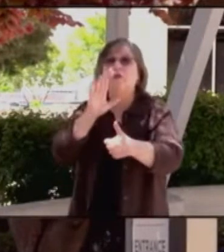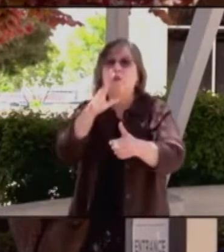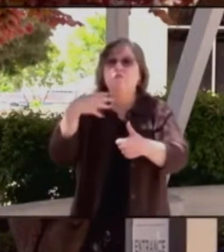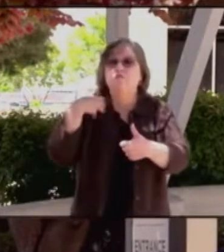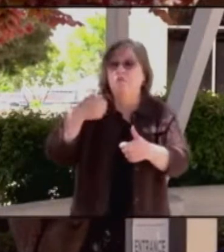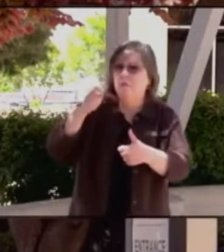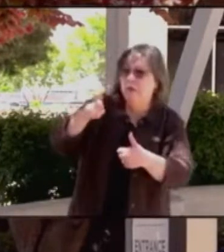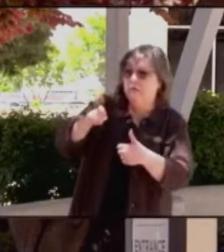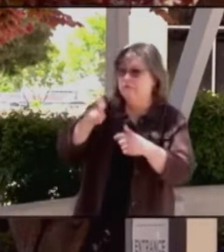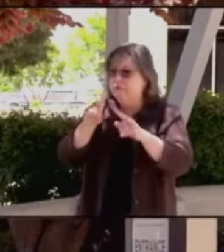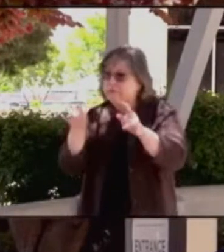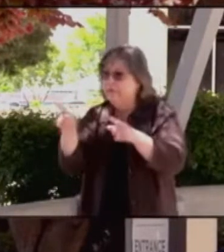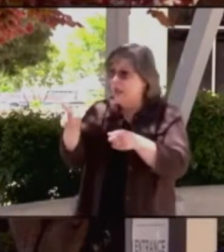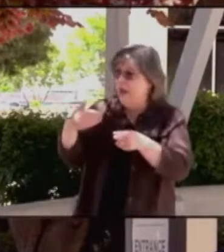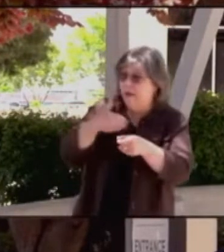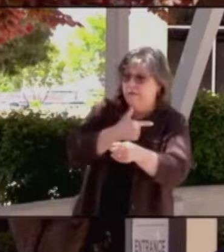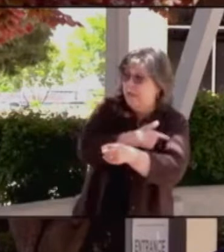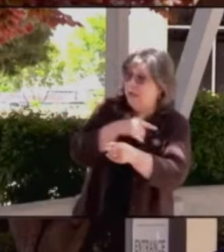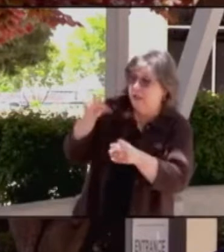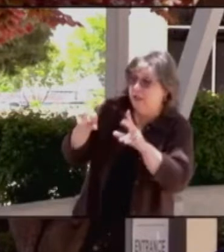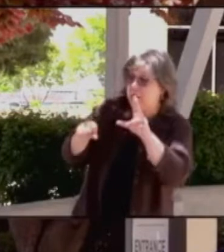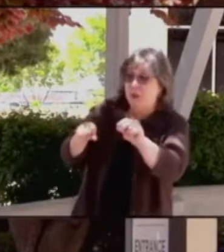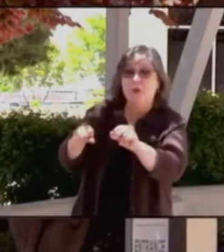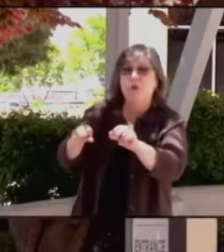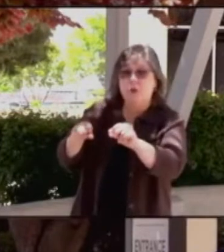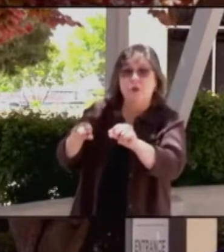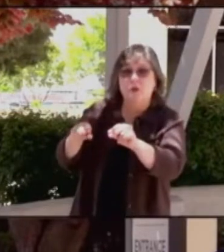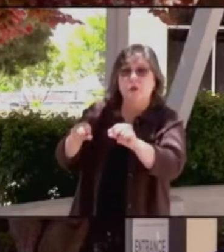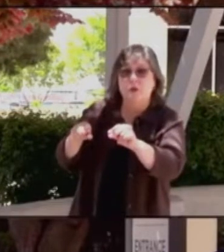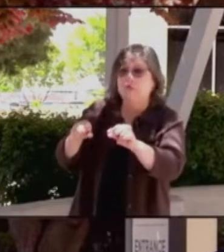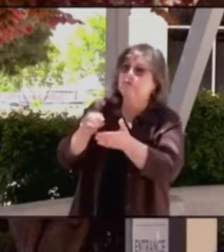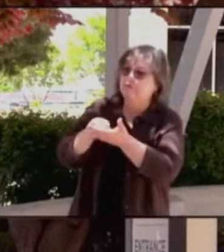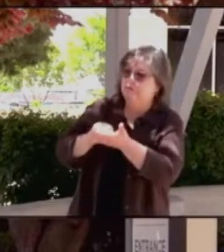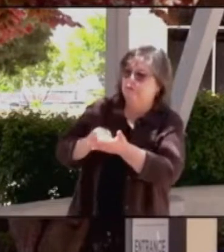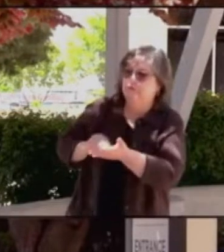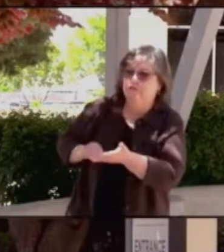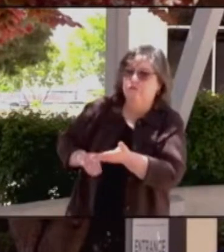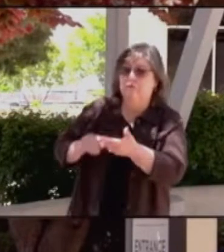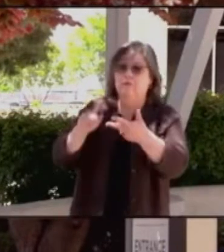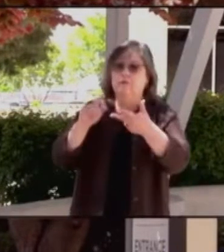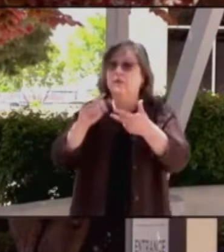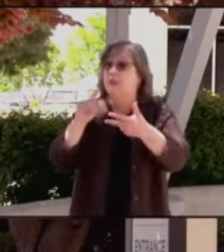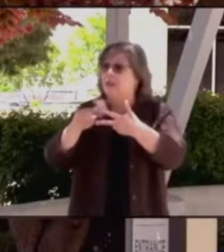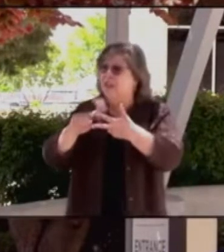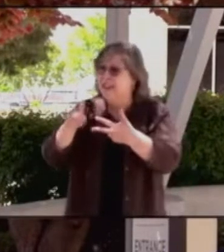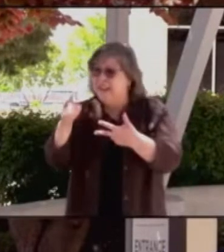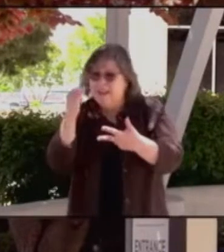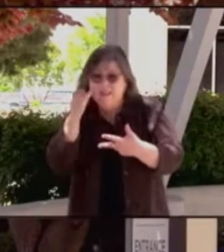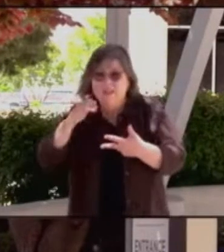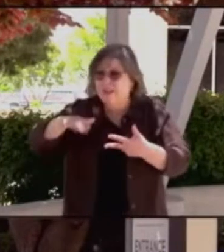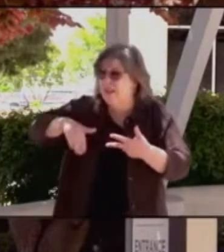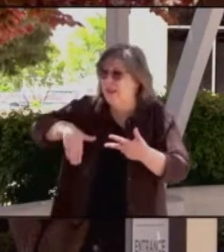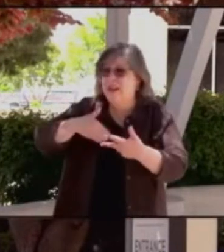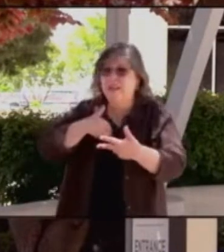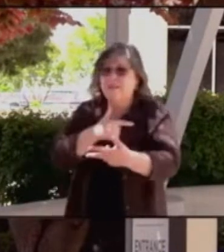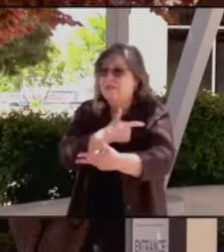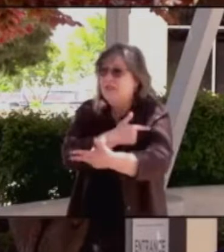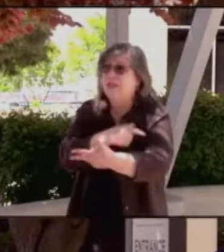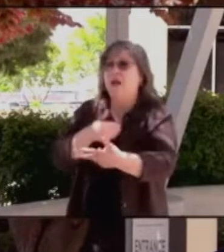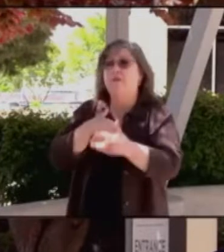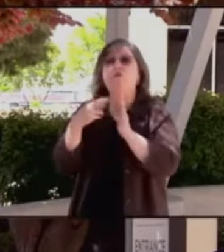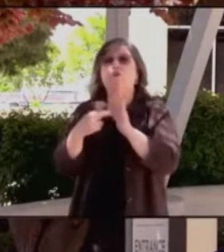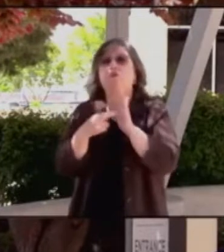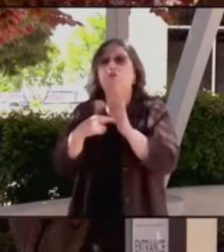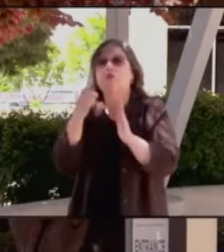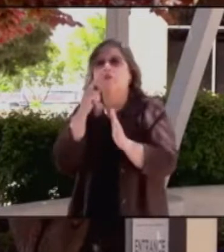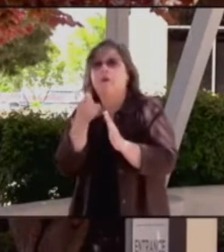their employees. Two, it defines safety rules for employees who remain unvaccinated. And three,